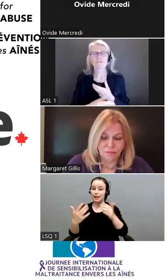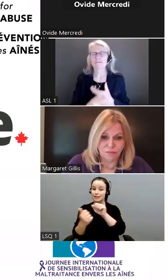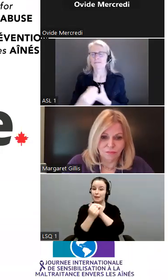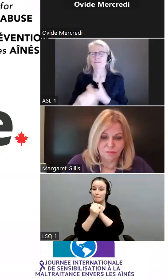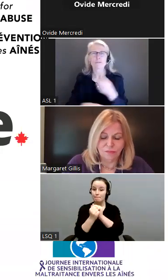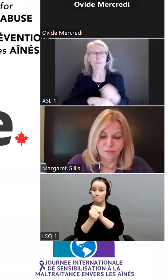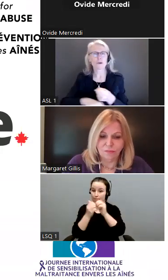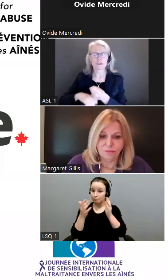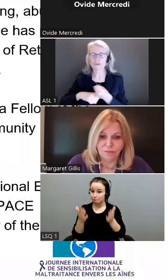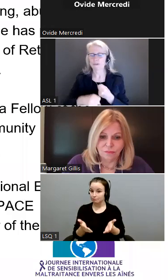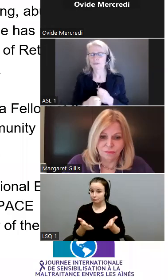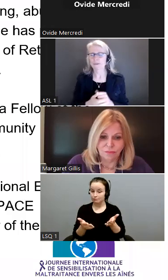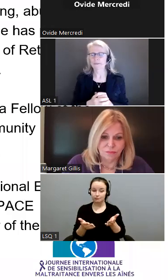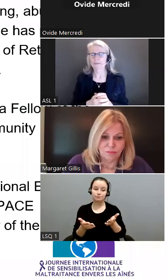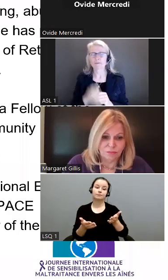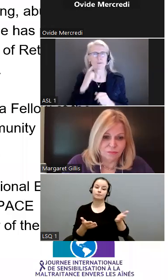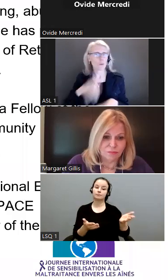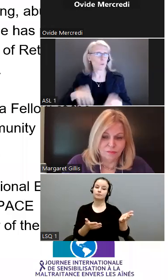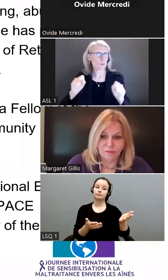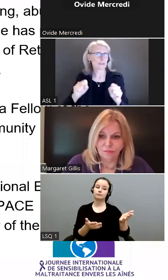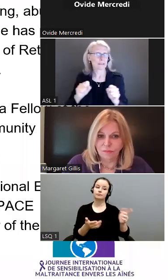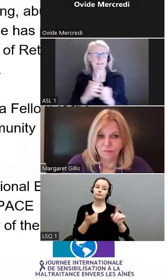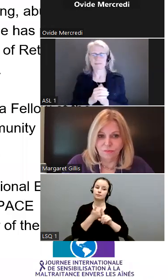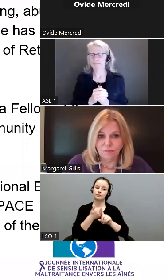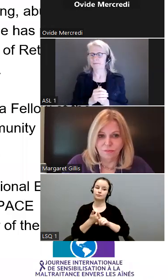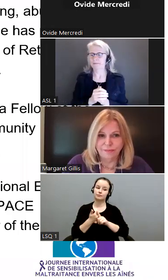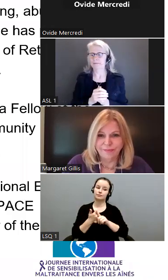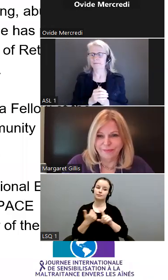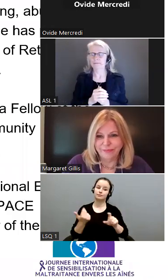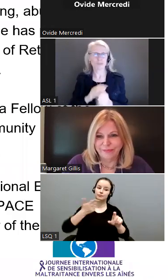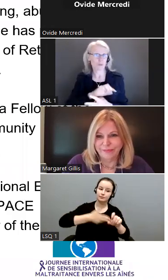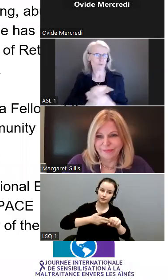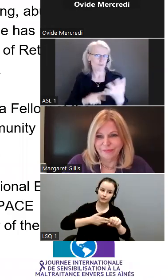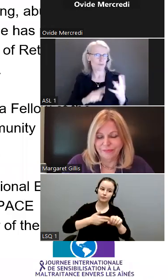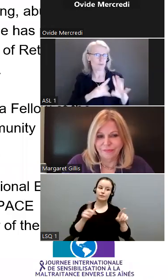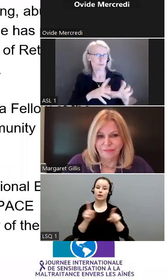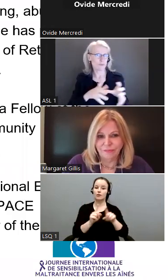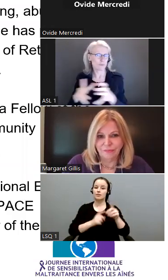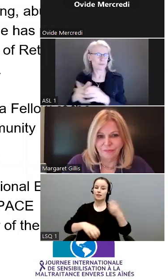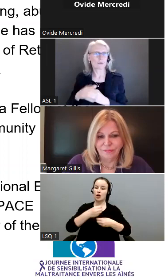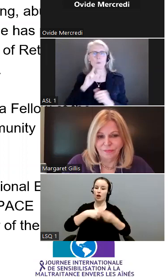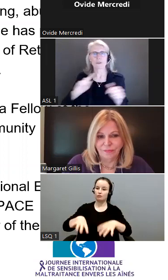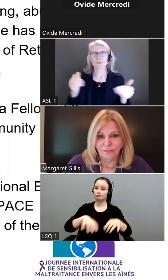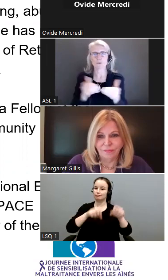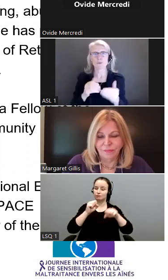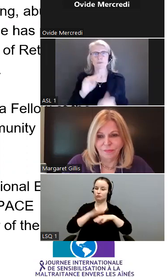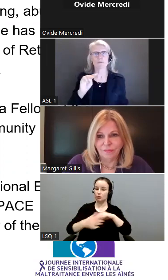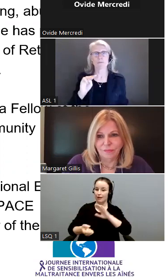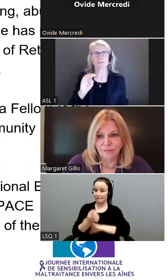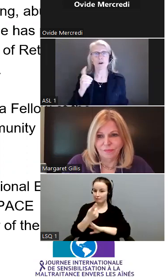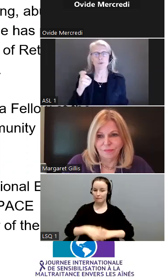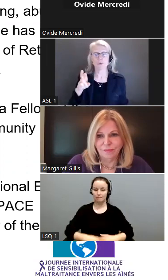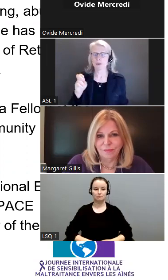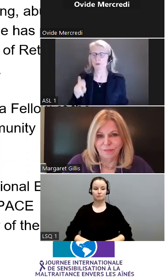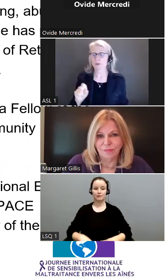this event. And we will begin introducing our moderators for today. So we have two moderators joining us, and we're